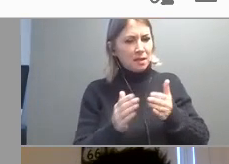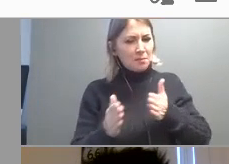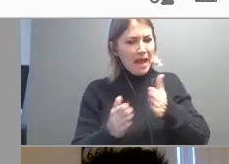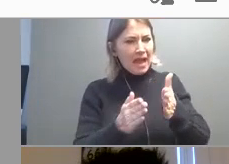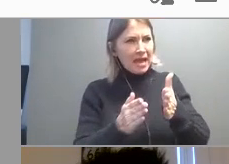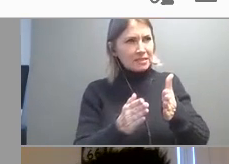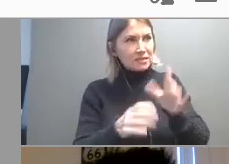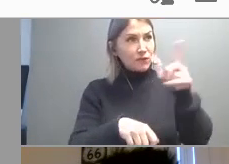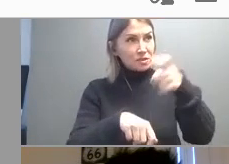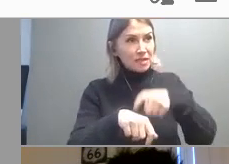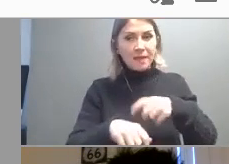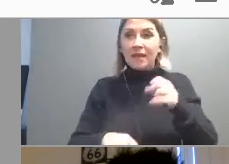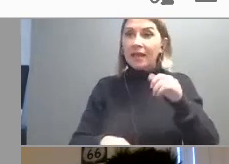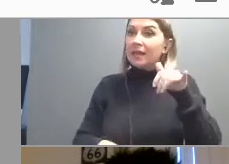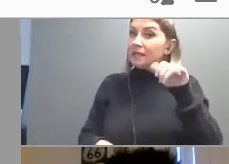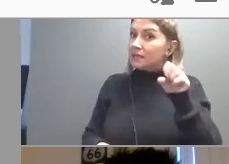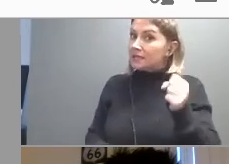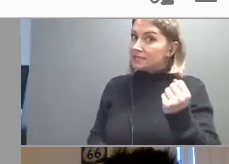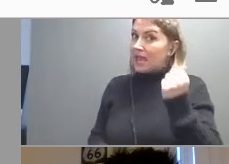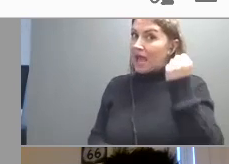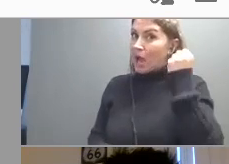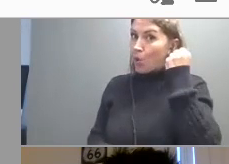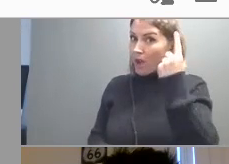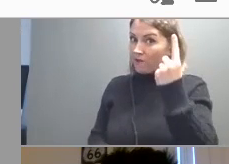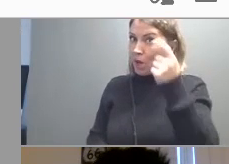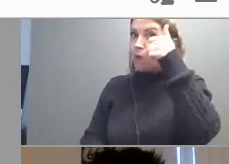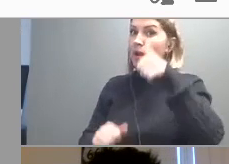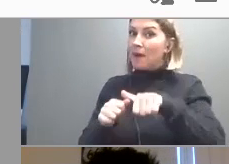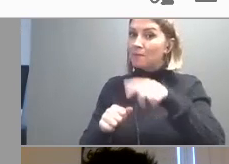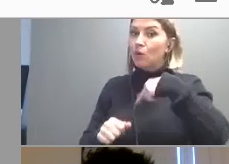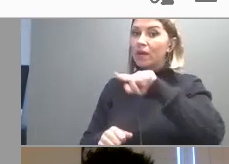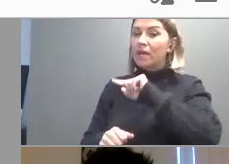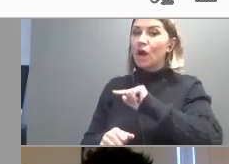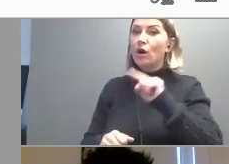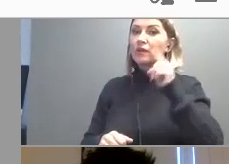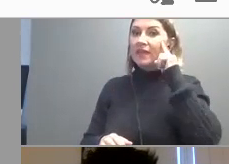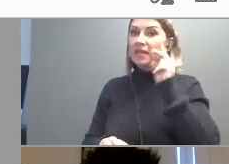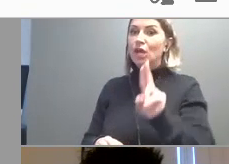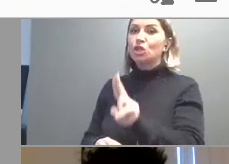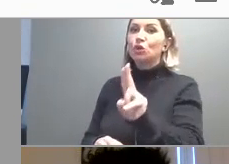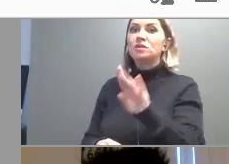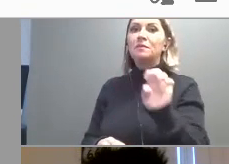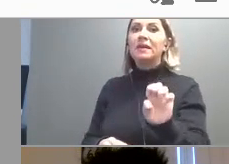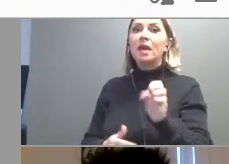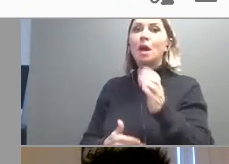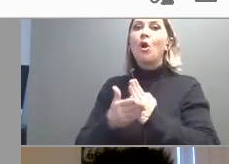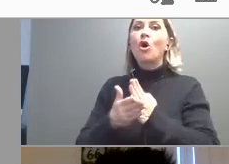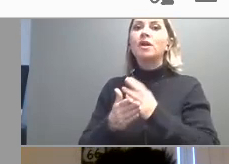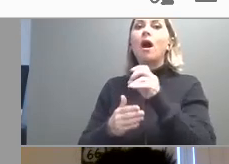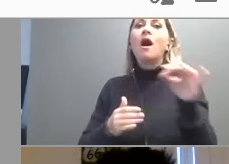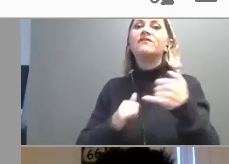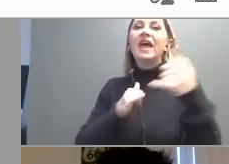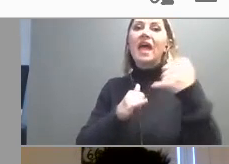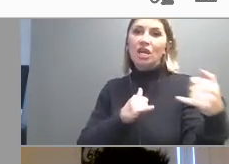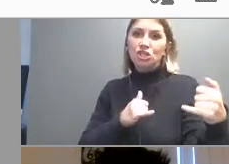you. Yes, however, remember that we are considering UV to be a part of the edge list. So